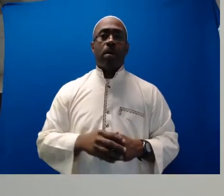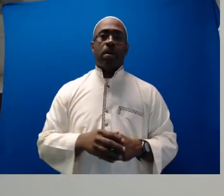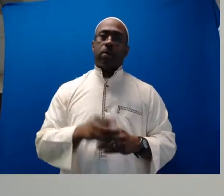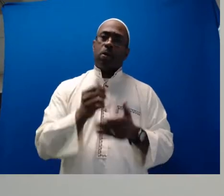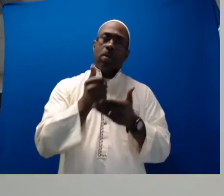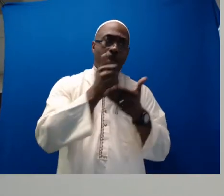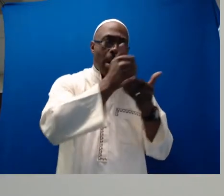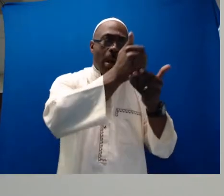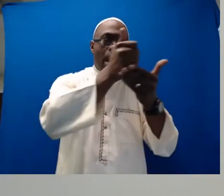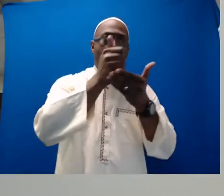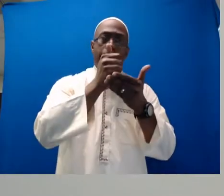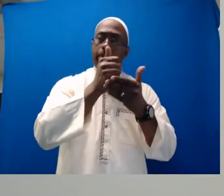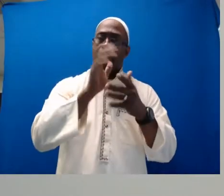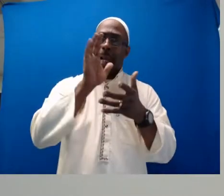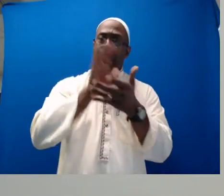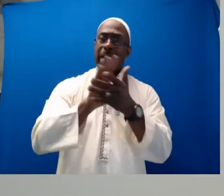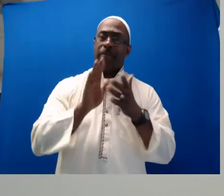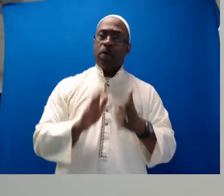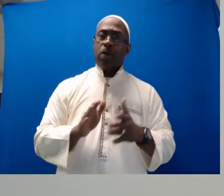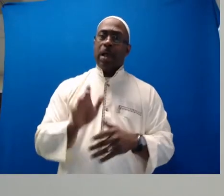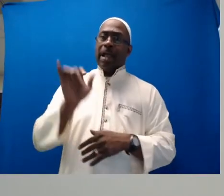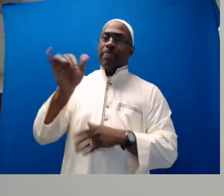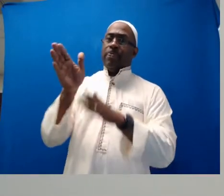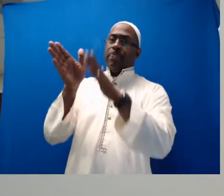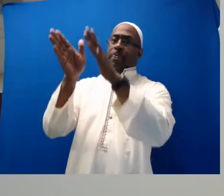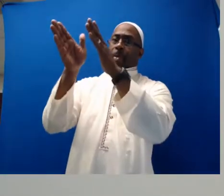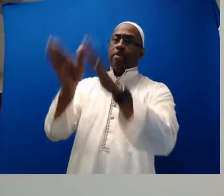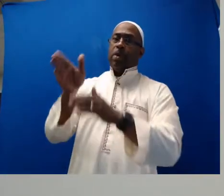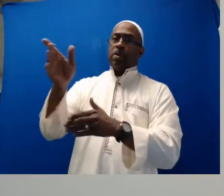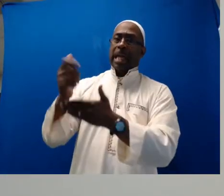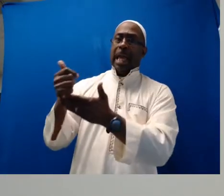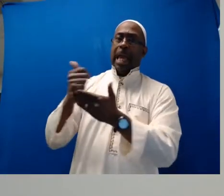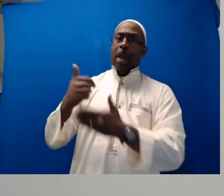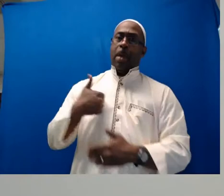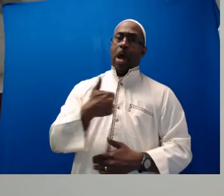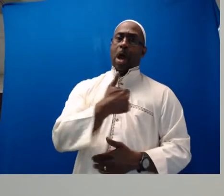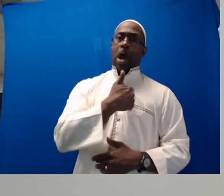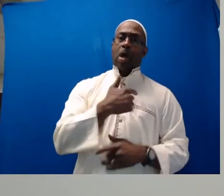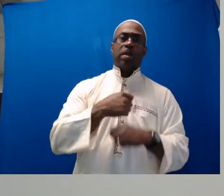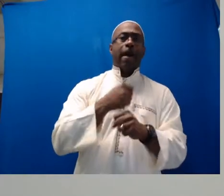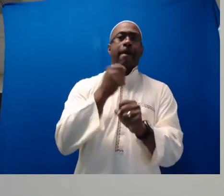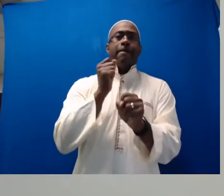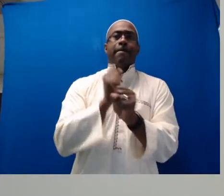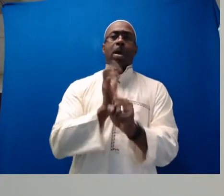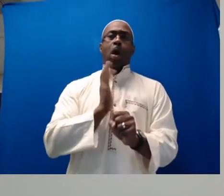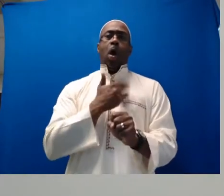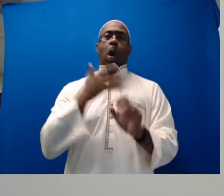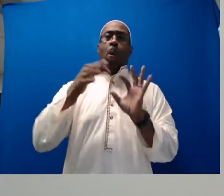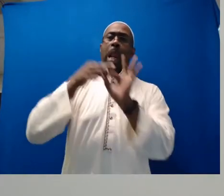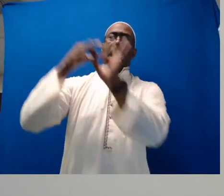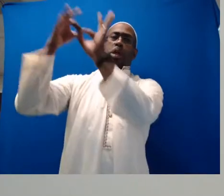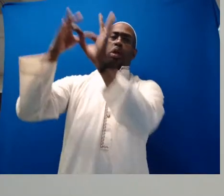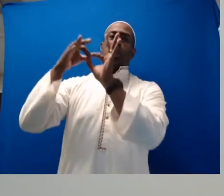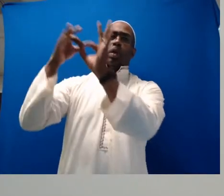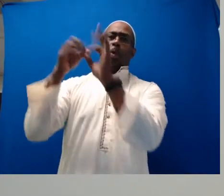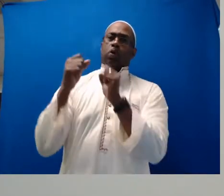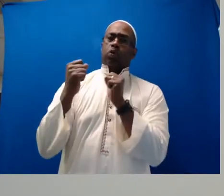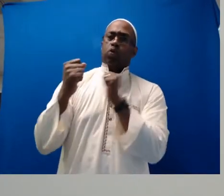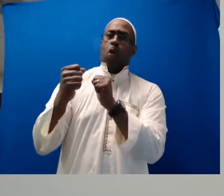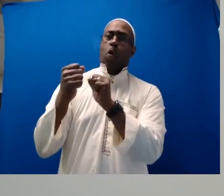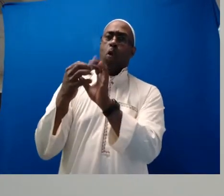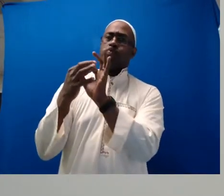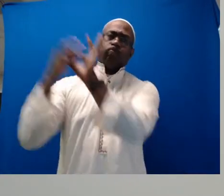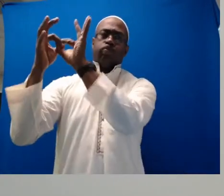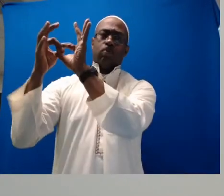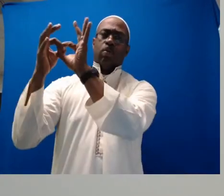And that's a person that is helping us to strengthen our relationship with Allah Rabbul Alameen. And shaitan is